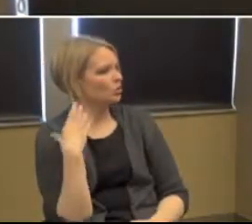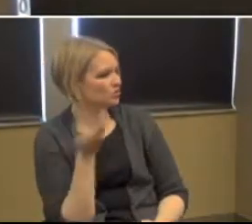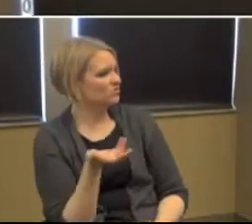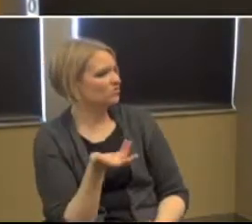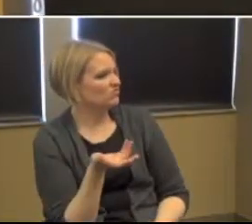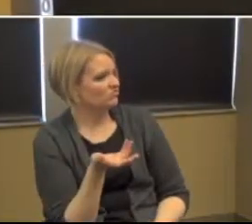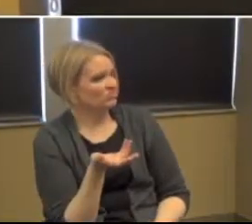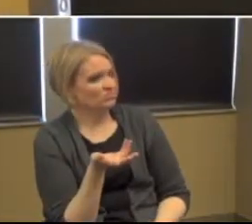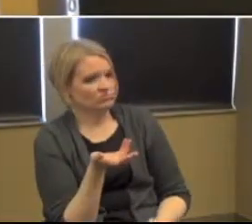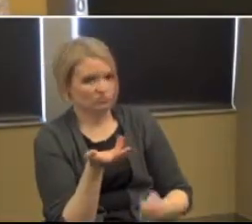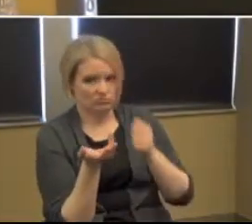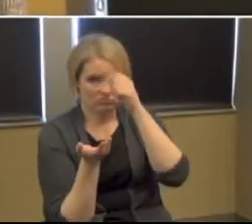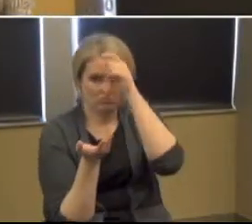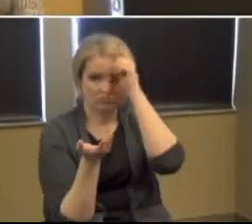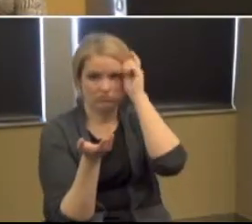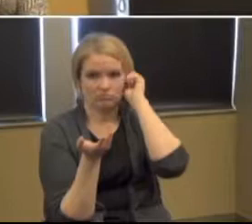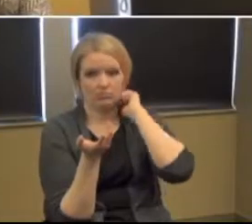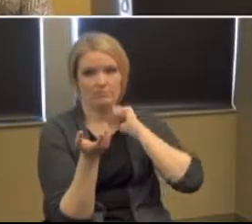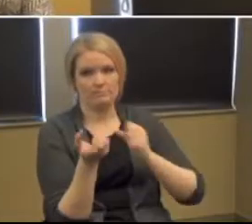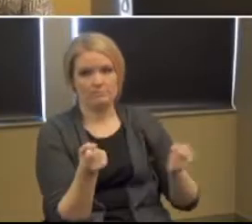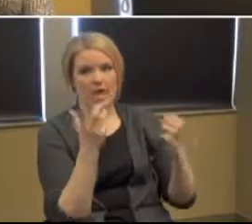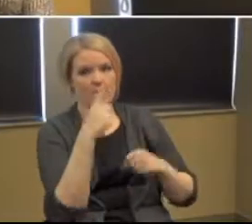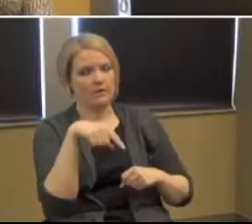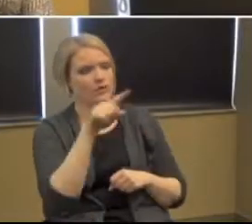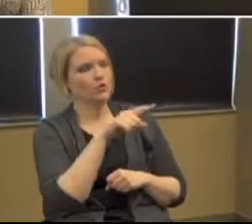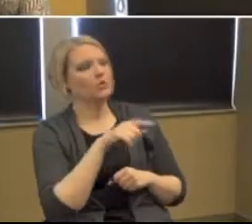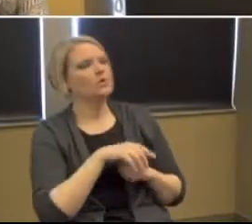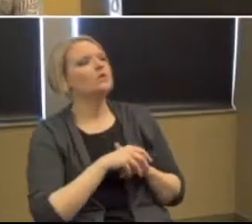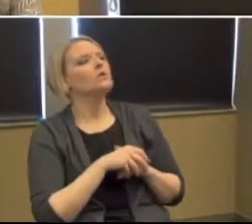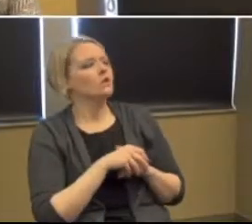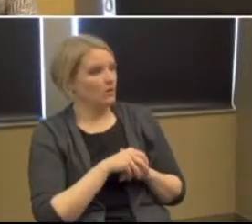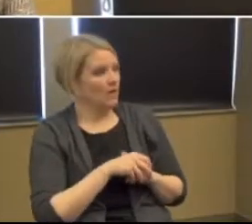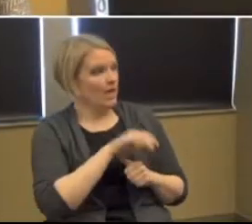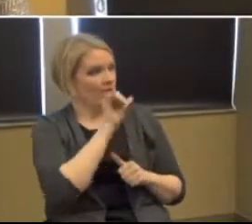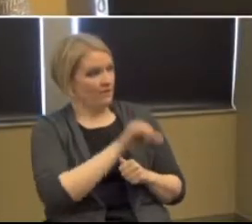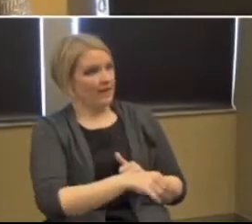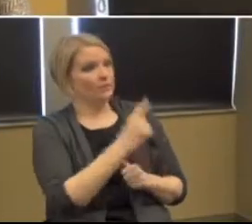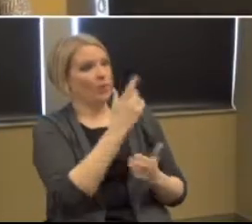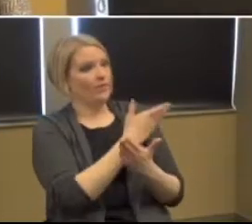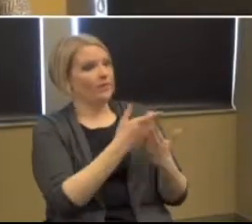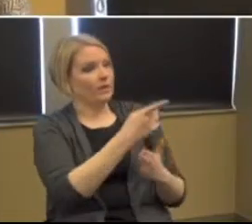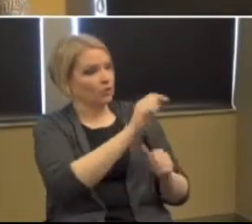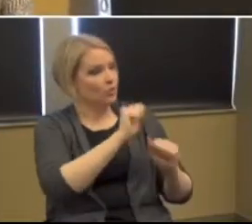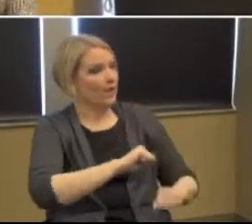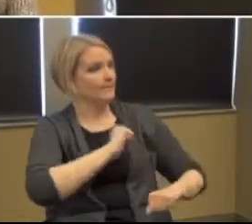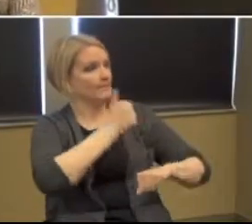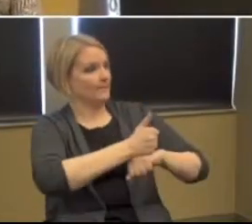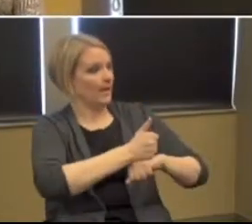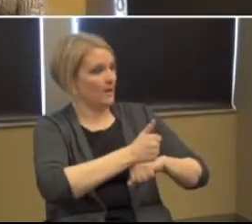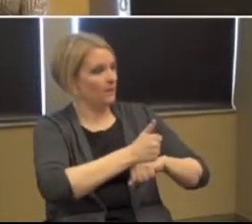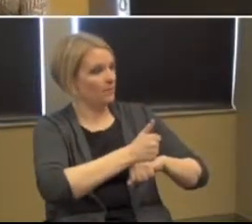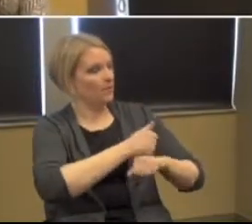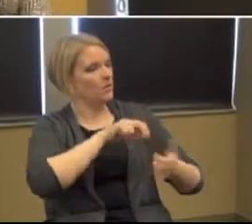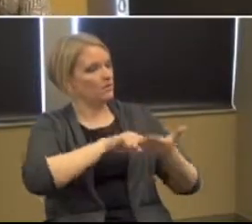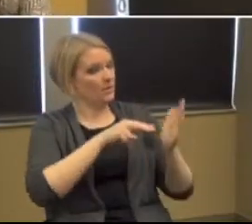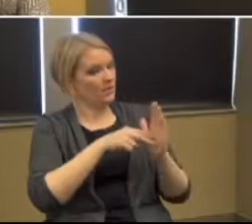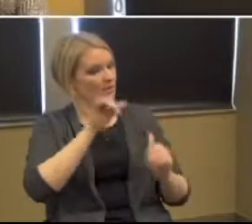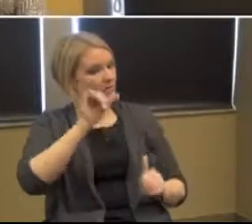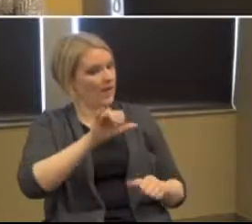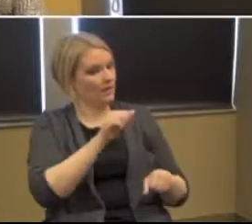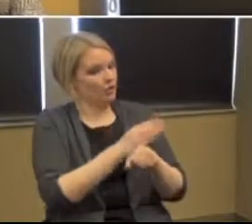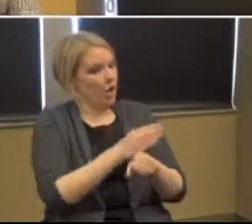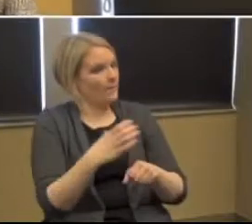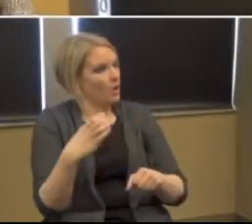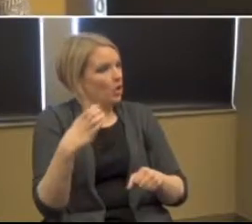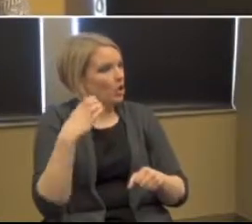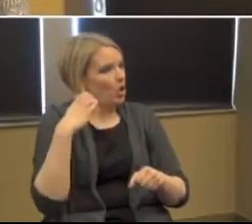correct? Yeah, job coaches. Well, this is one of the things that you can put in place so that you can use a job coach in the way